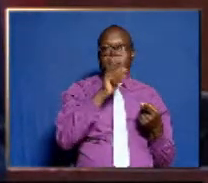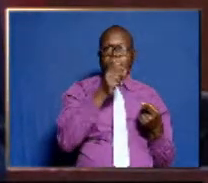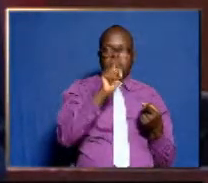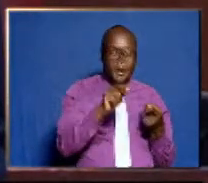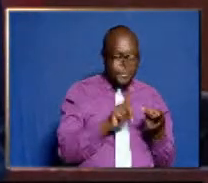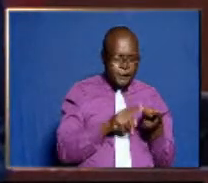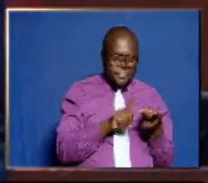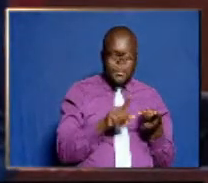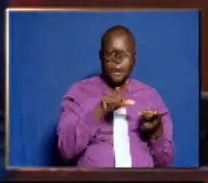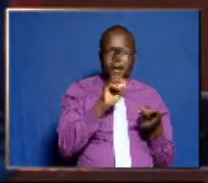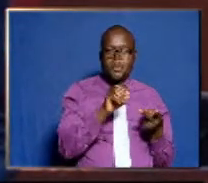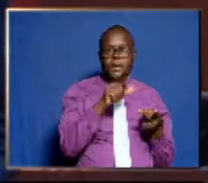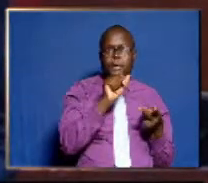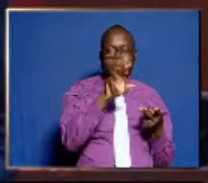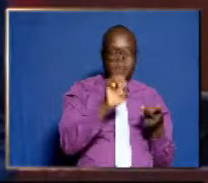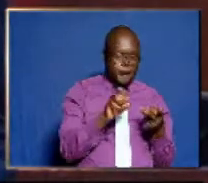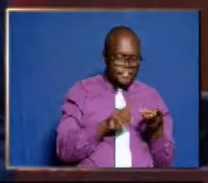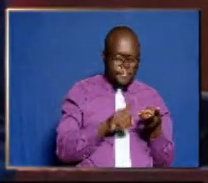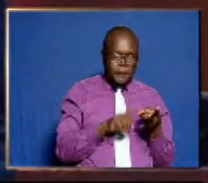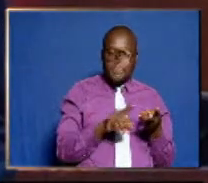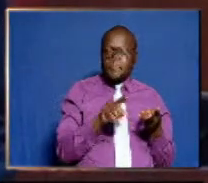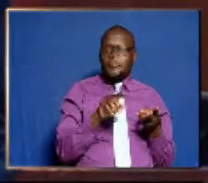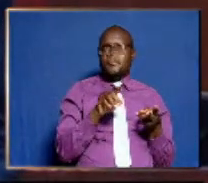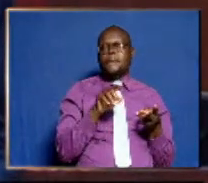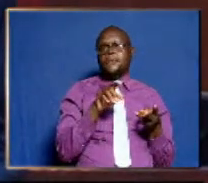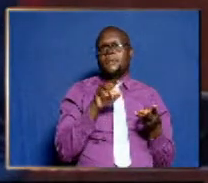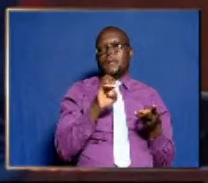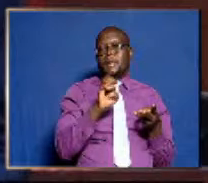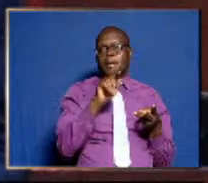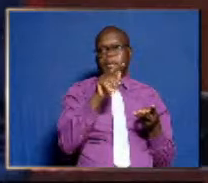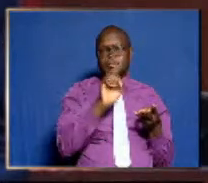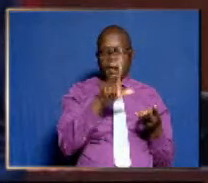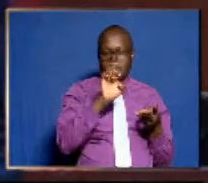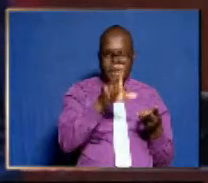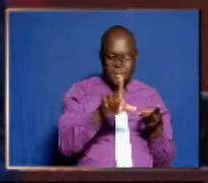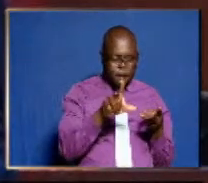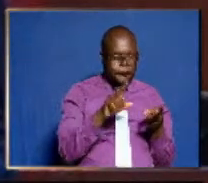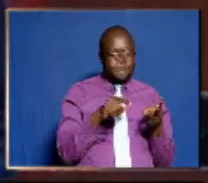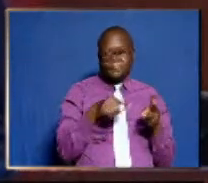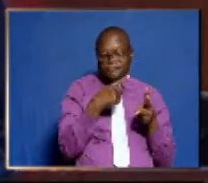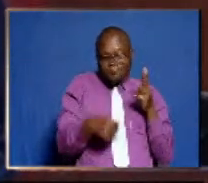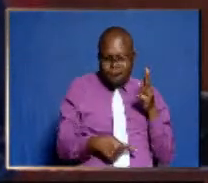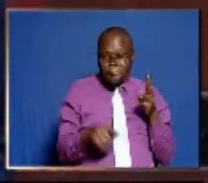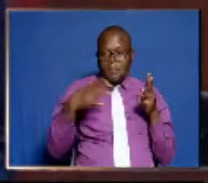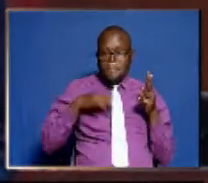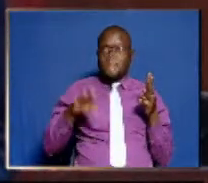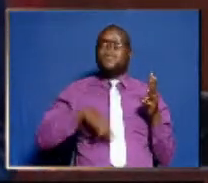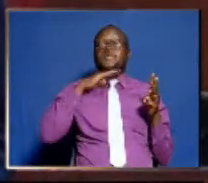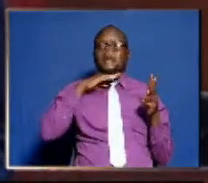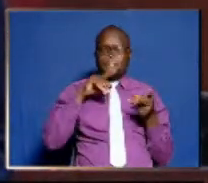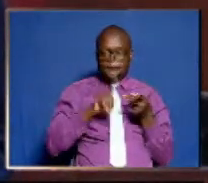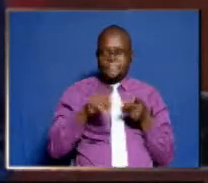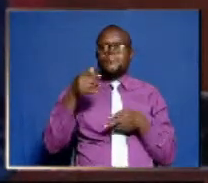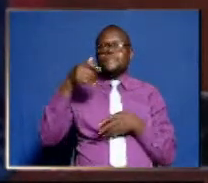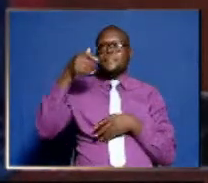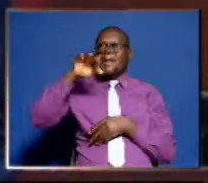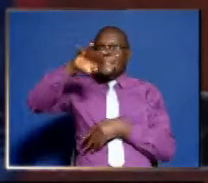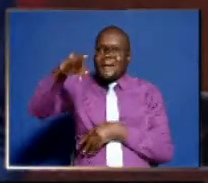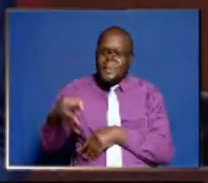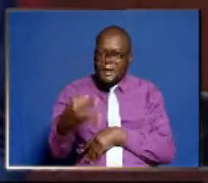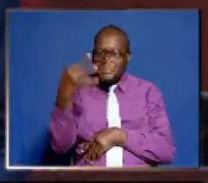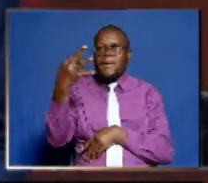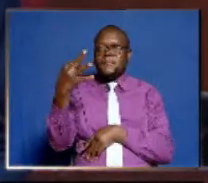Looi Loyolel, Etelej Loyolel. In the said incident, 3,000 shots were